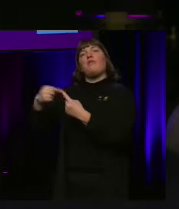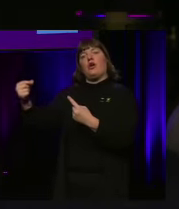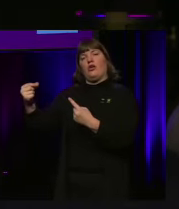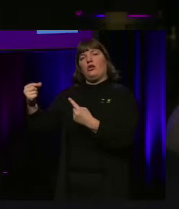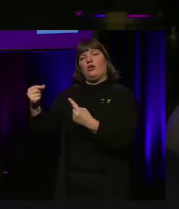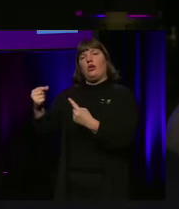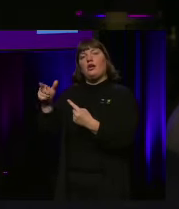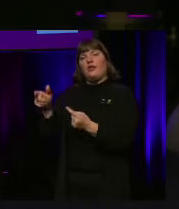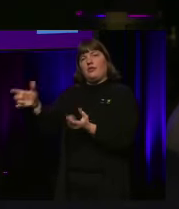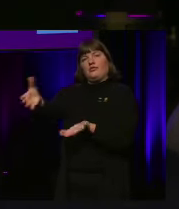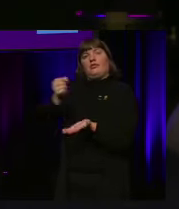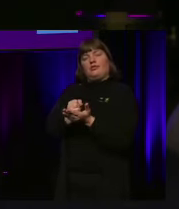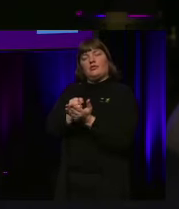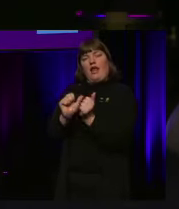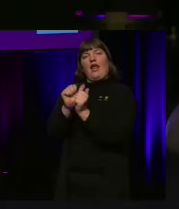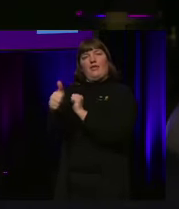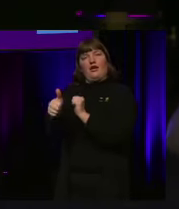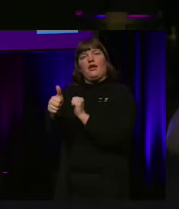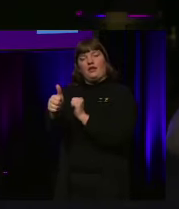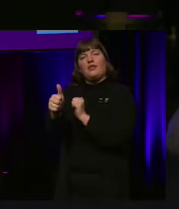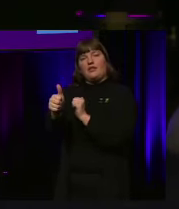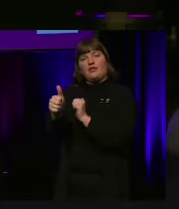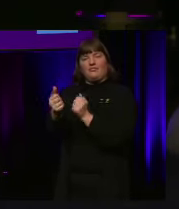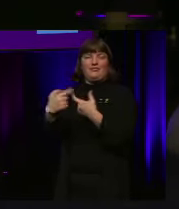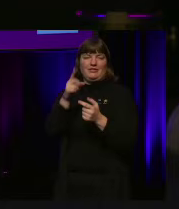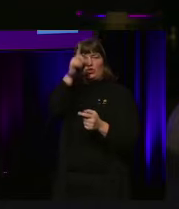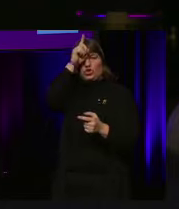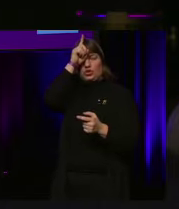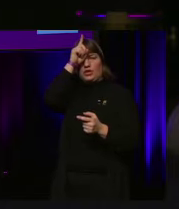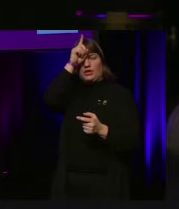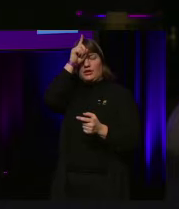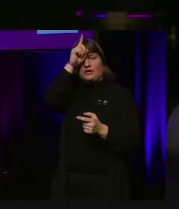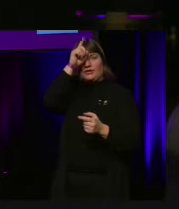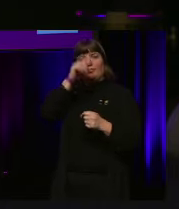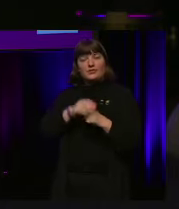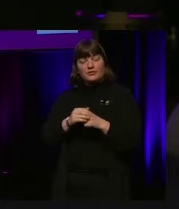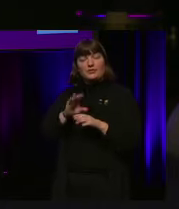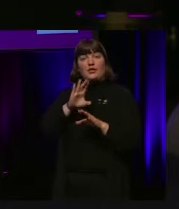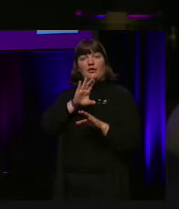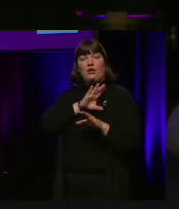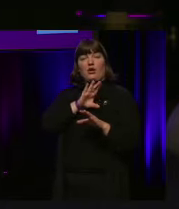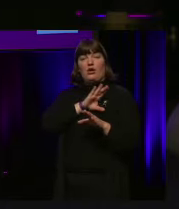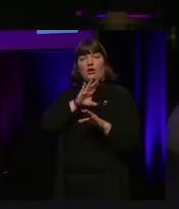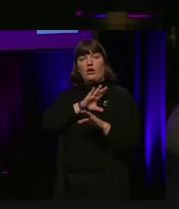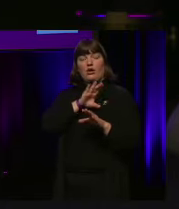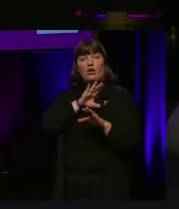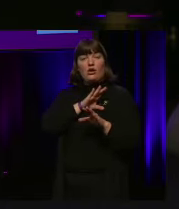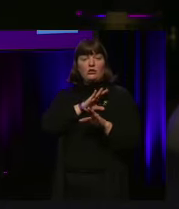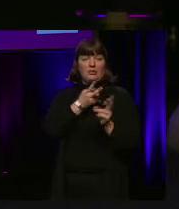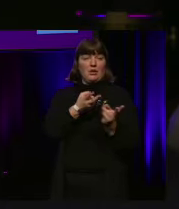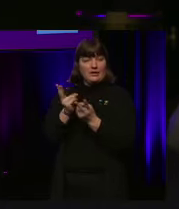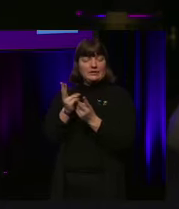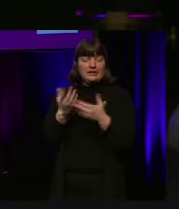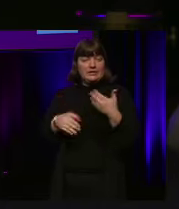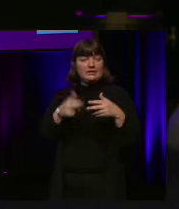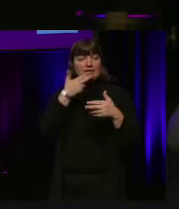was elected a leader for Germany. He abolished democracy rather rapidly, but if he had